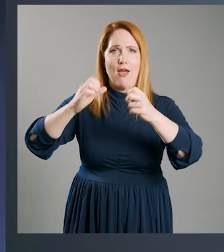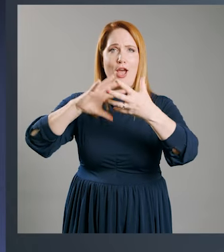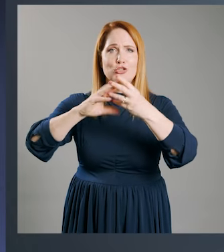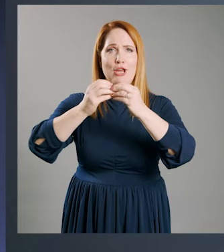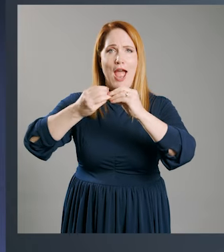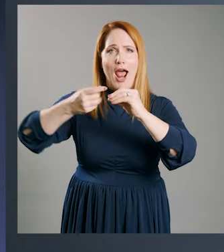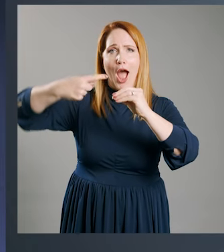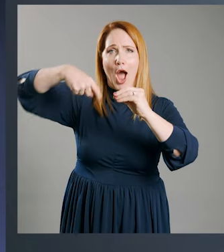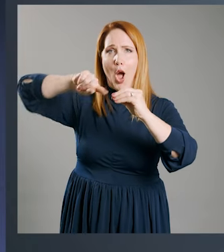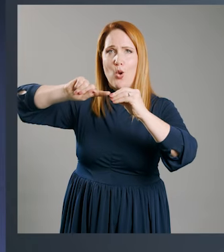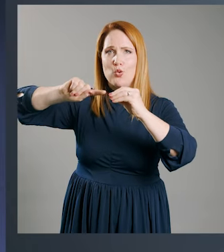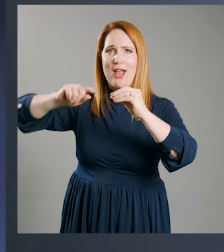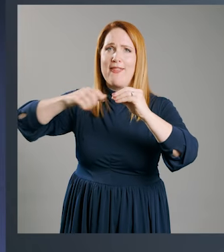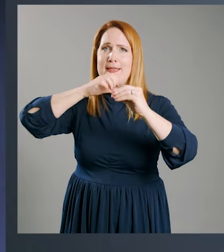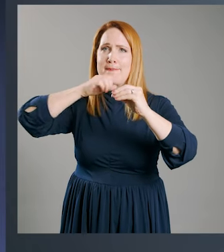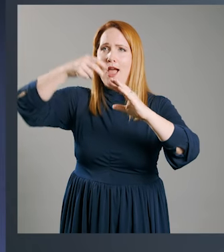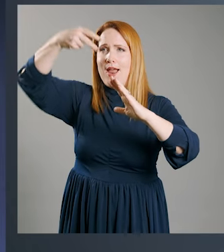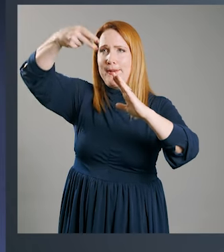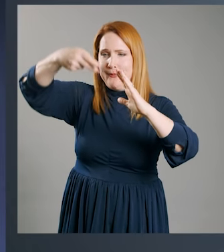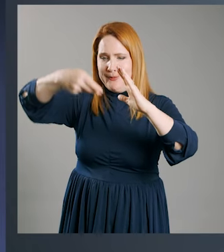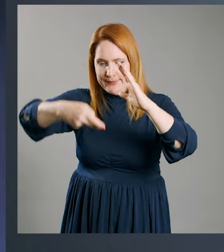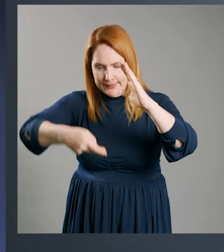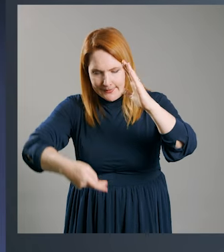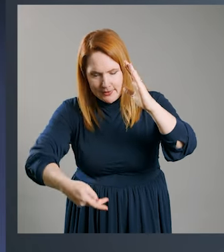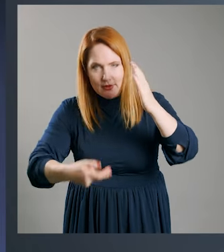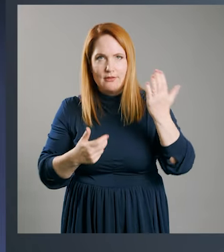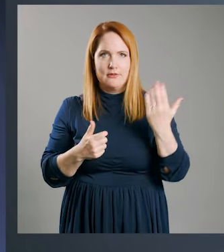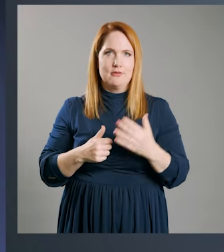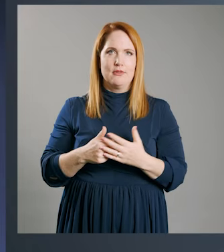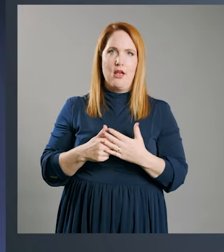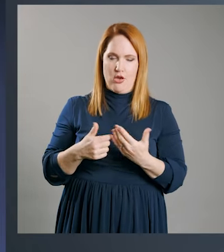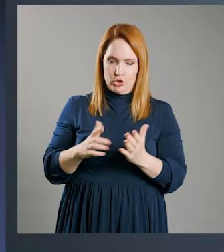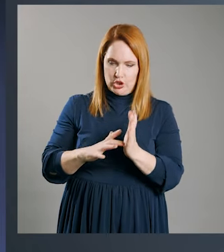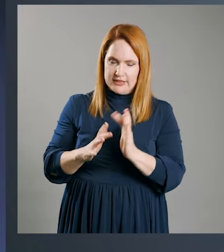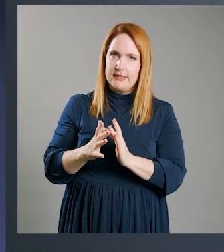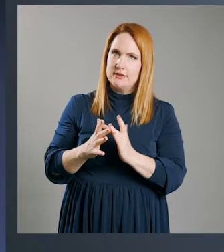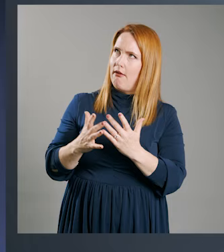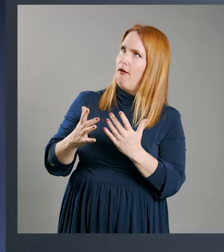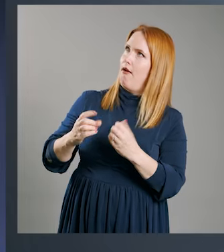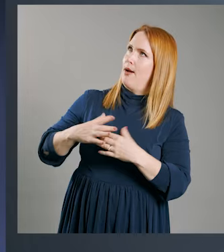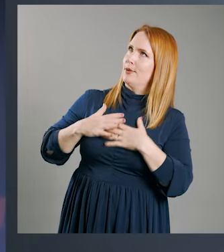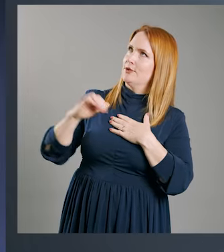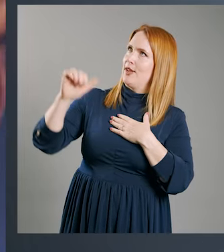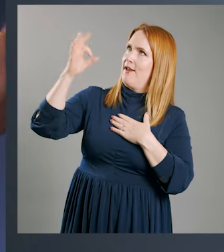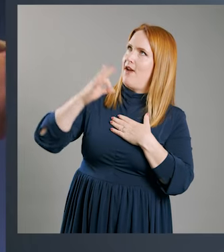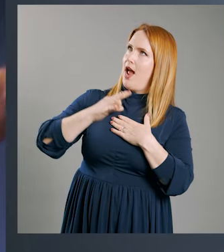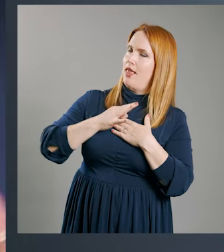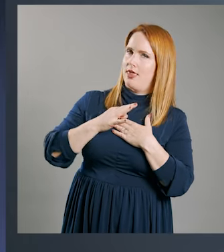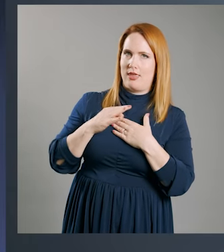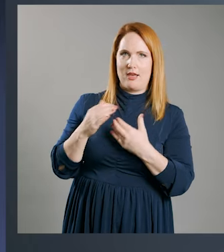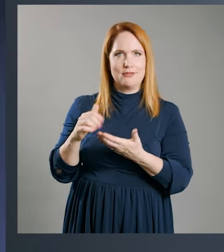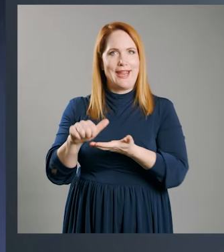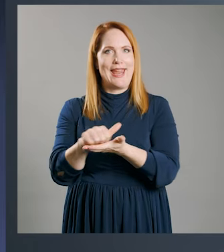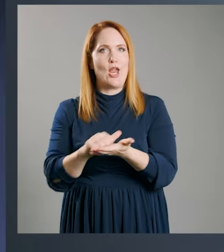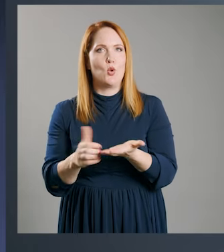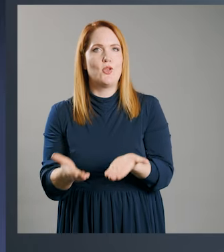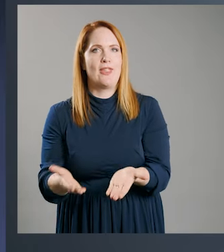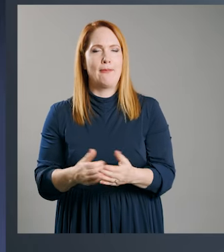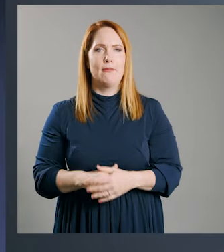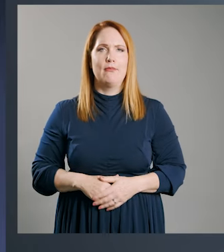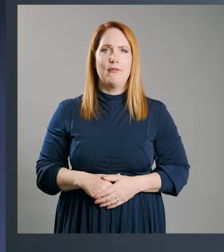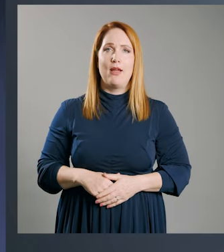him down. And Jesus was impressed with their faith and he forgave that man's sin. And that caused outrage.